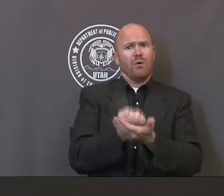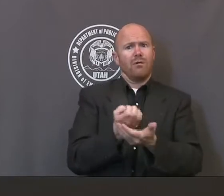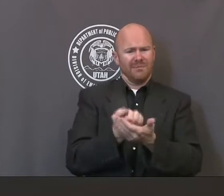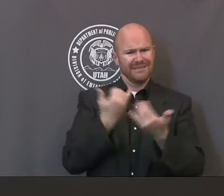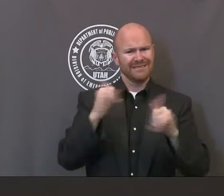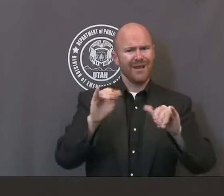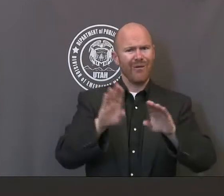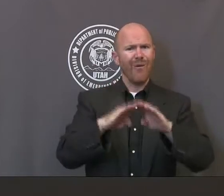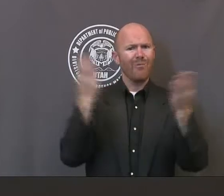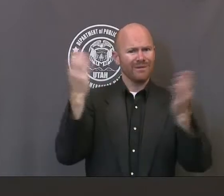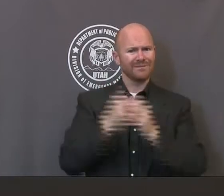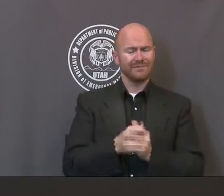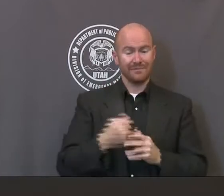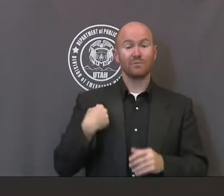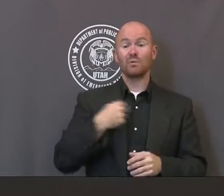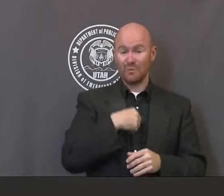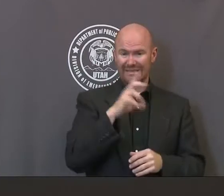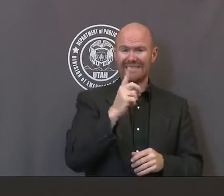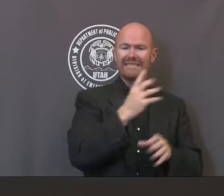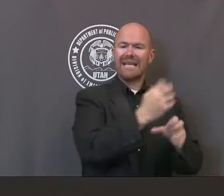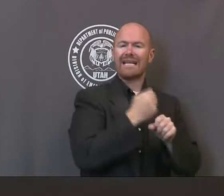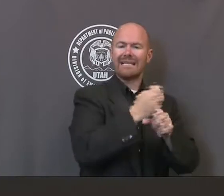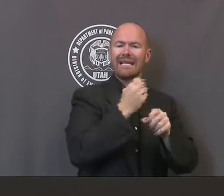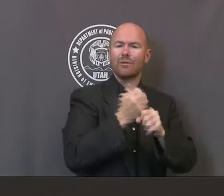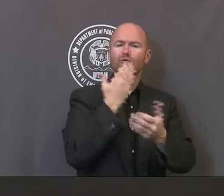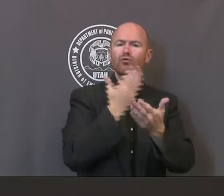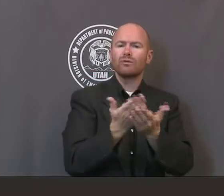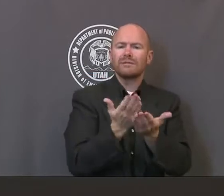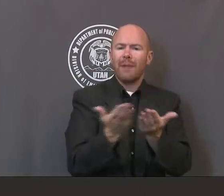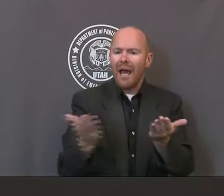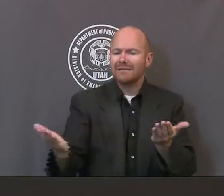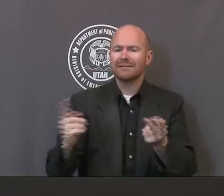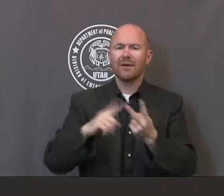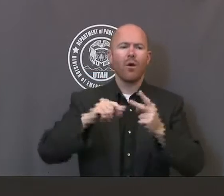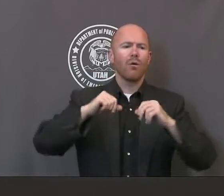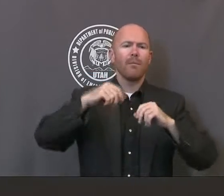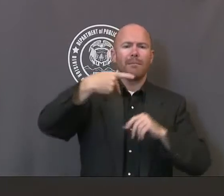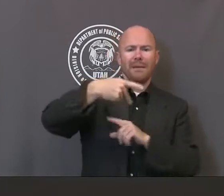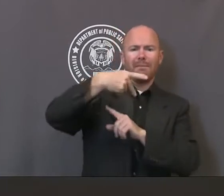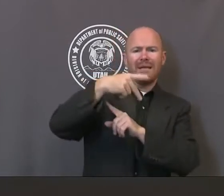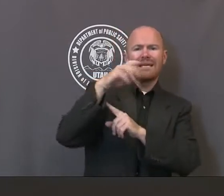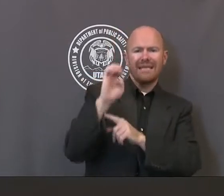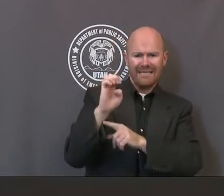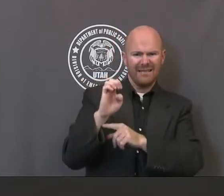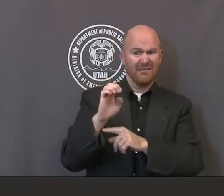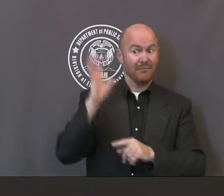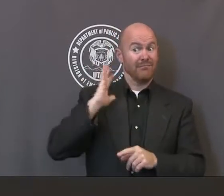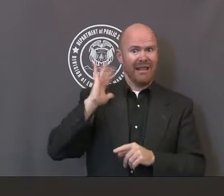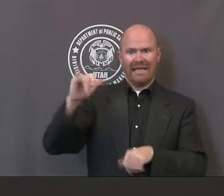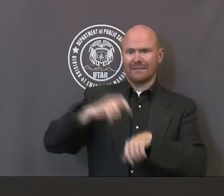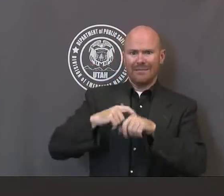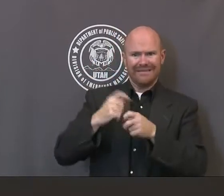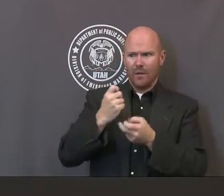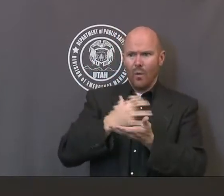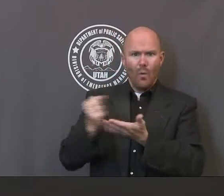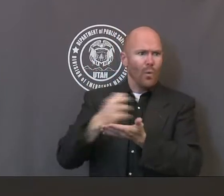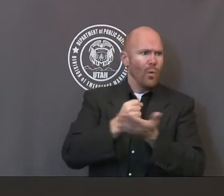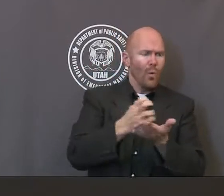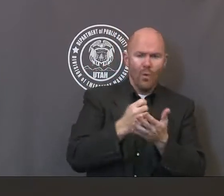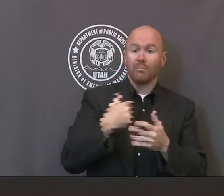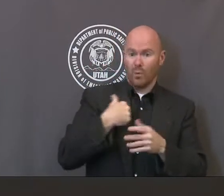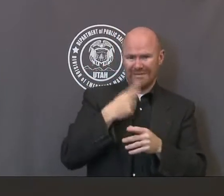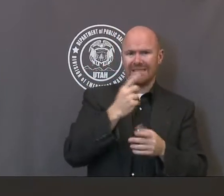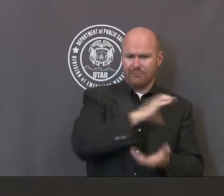That bought us time to secure the kind of supplies of protective equipment that were initially in short supply. It also helped us develop